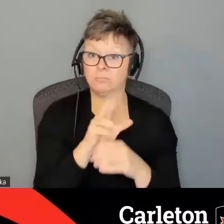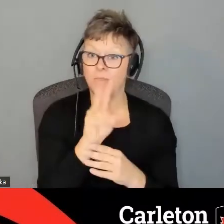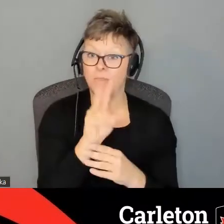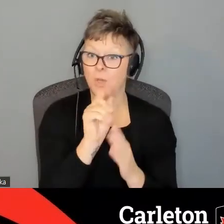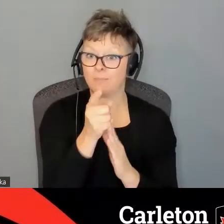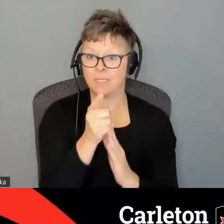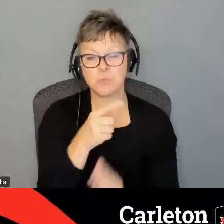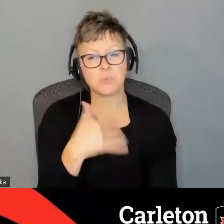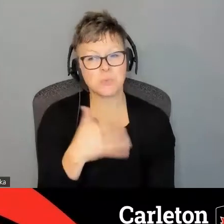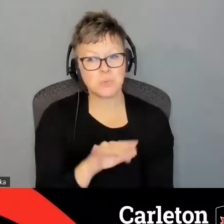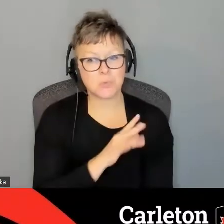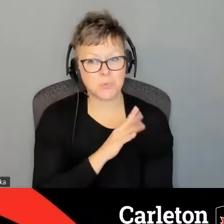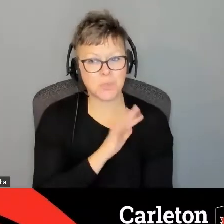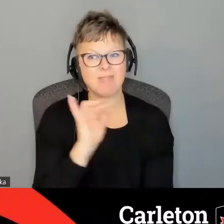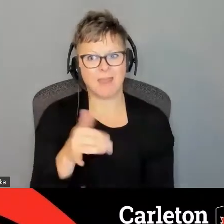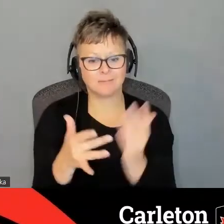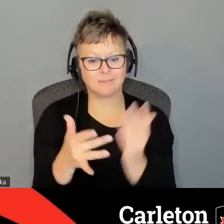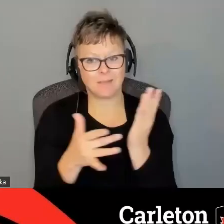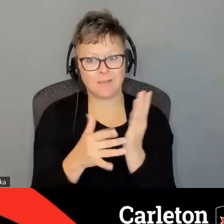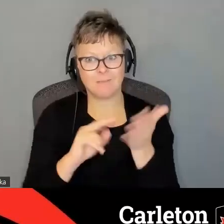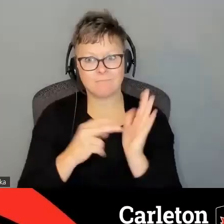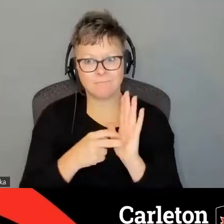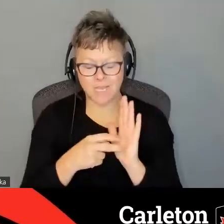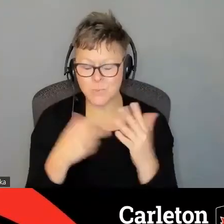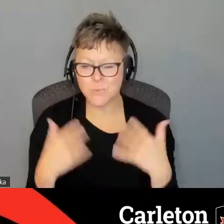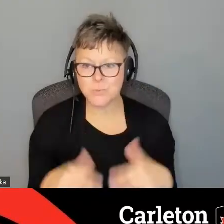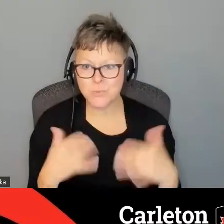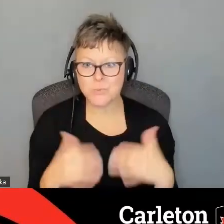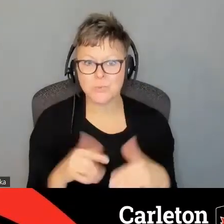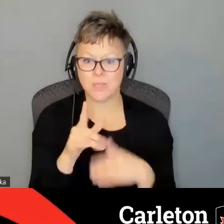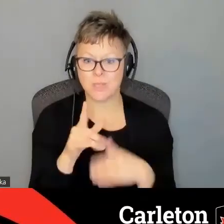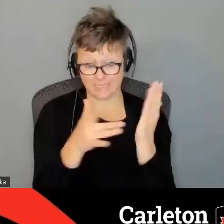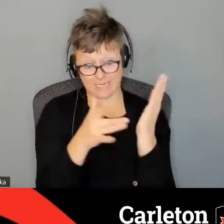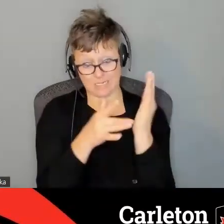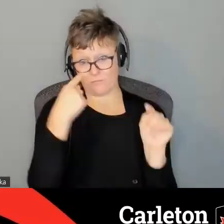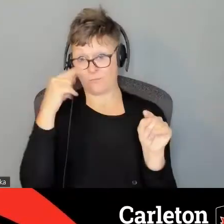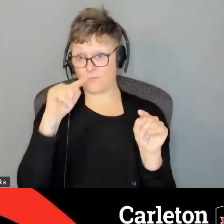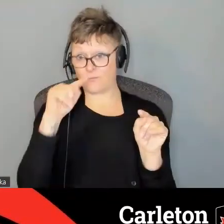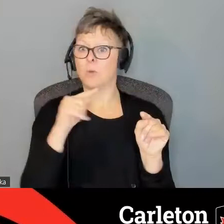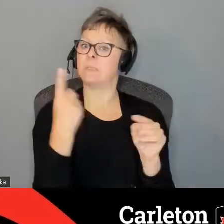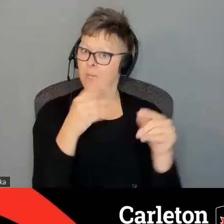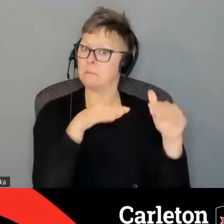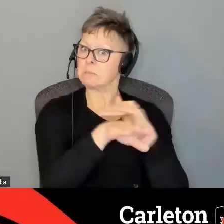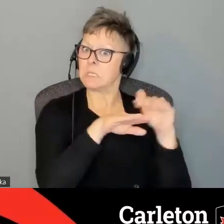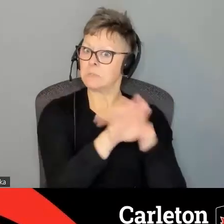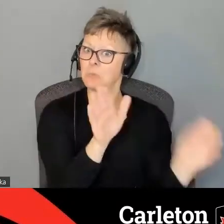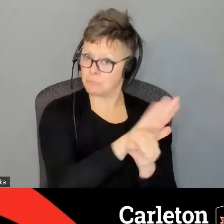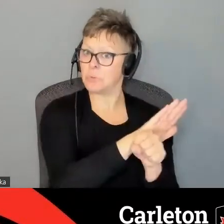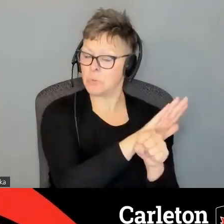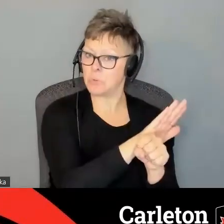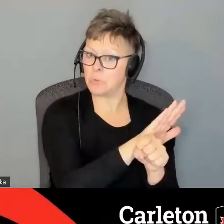a technology that was designed to make something accessible for people with hearing